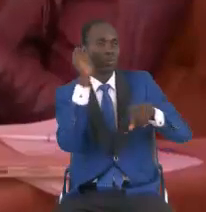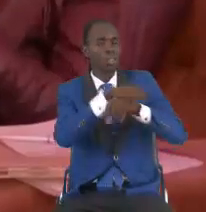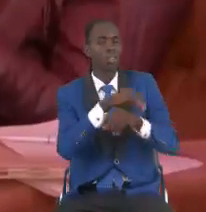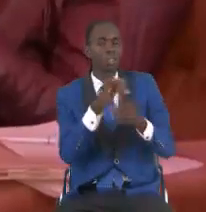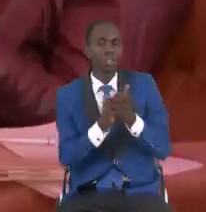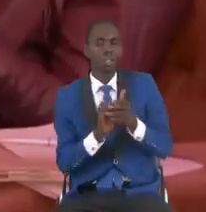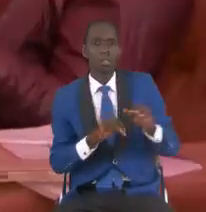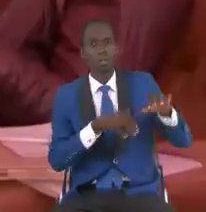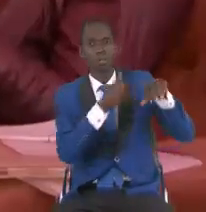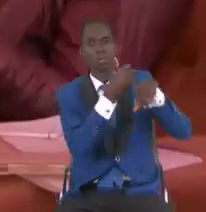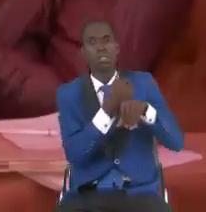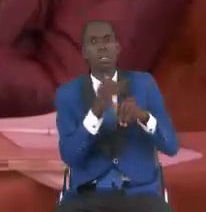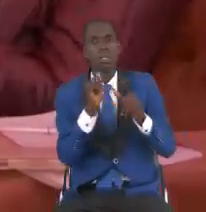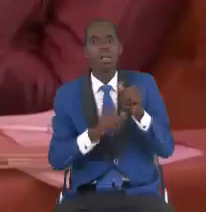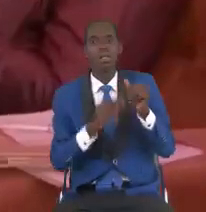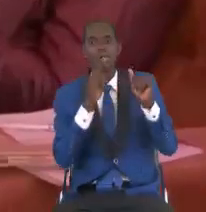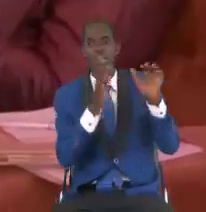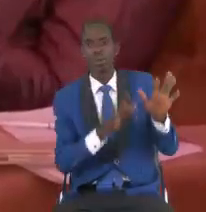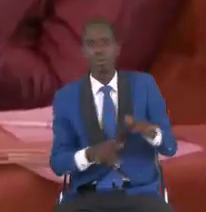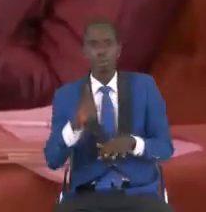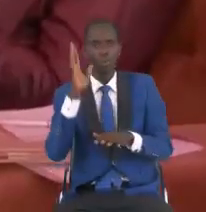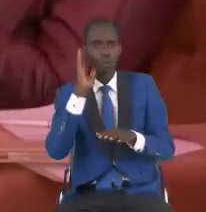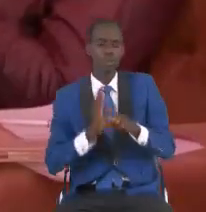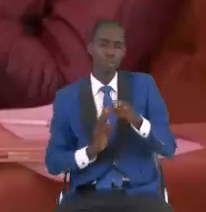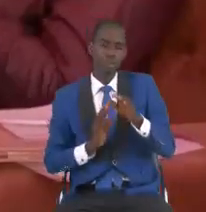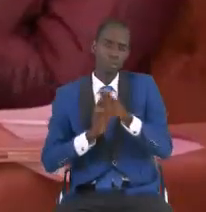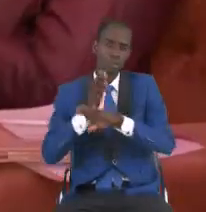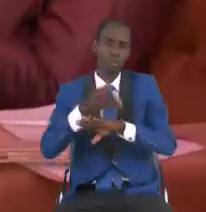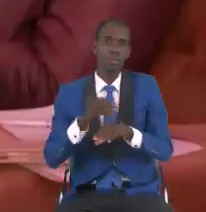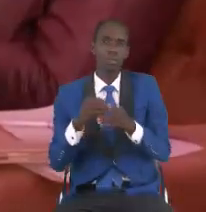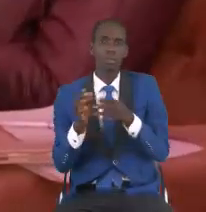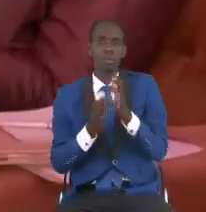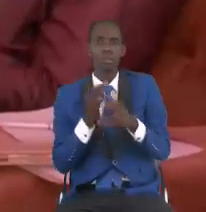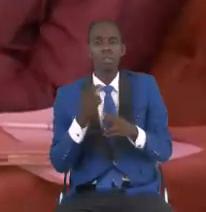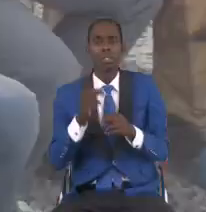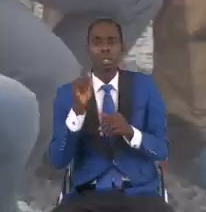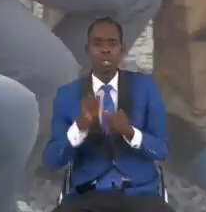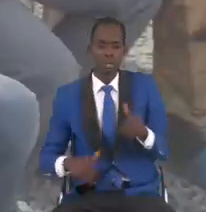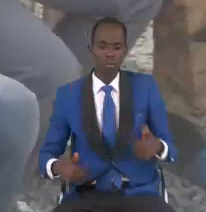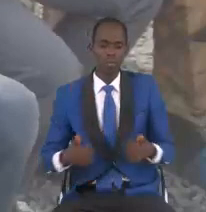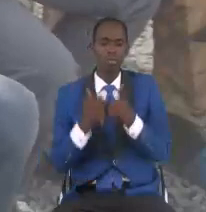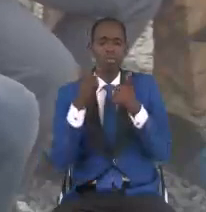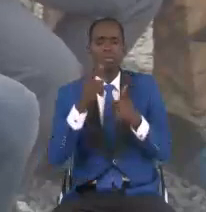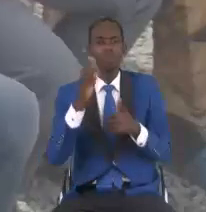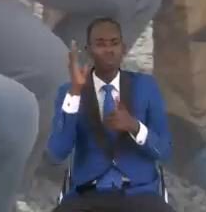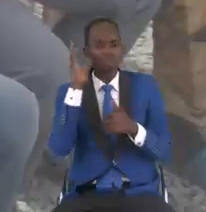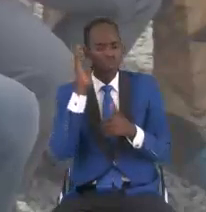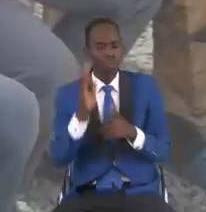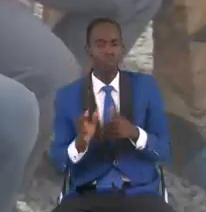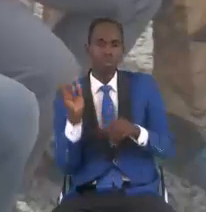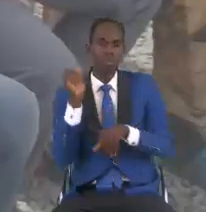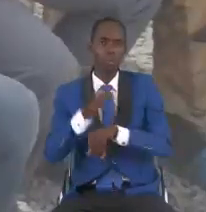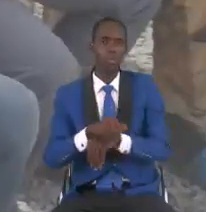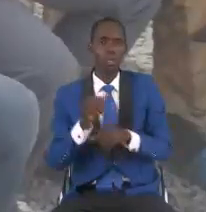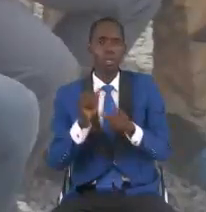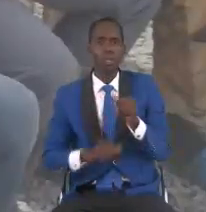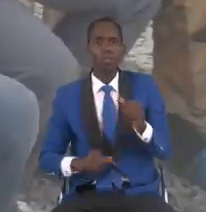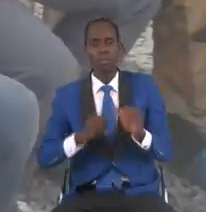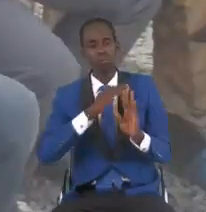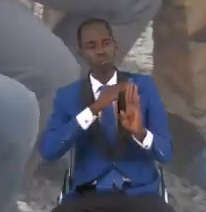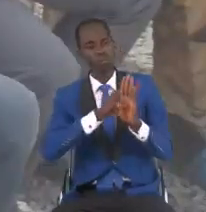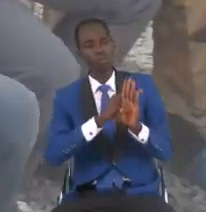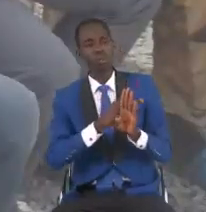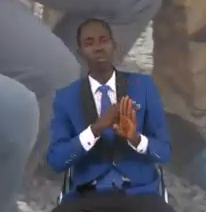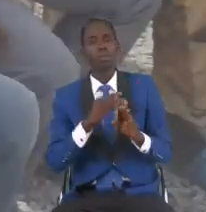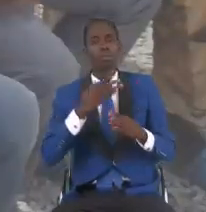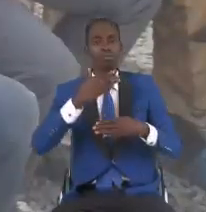Every river you will cross, every challenge you will face, and every stumbling block will be removed